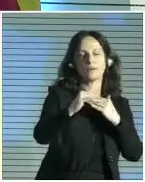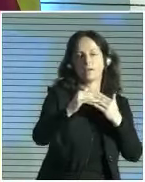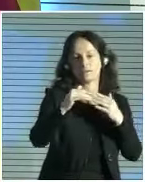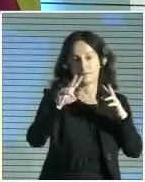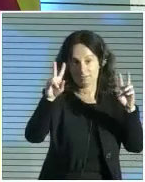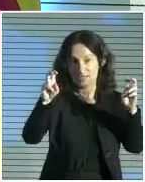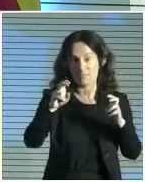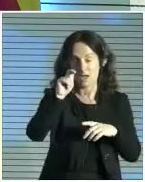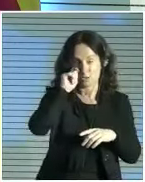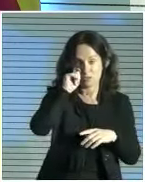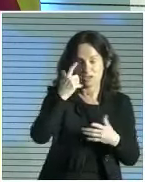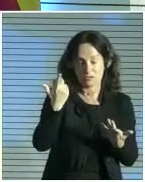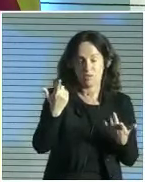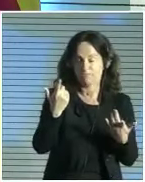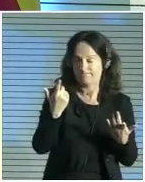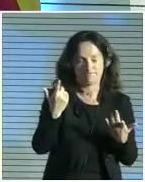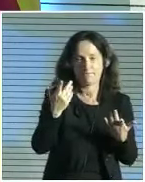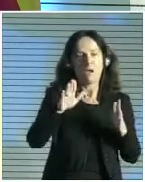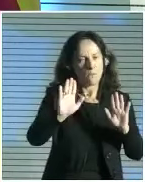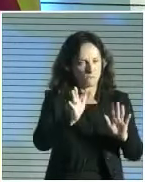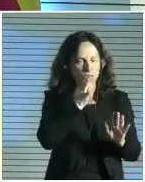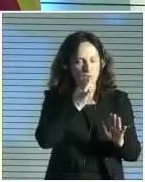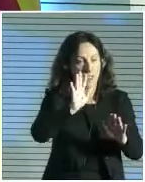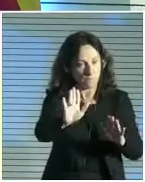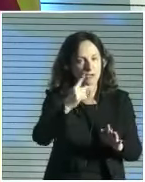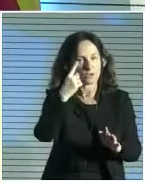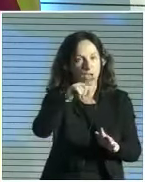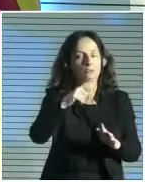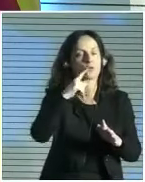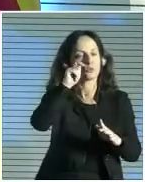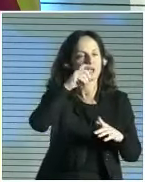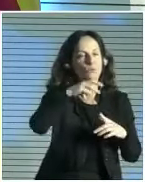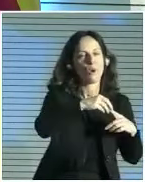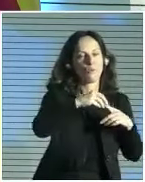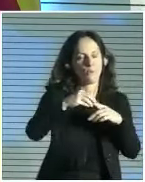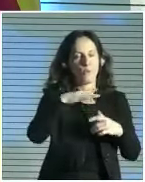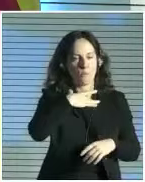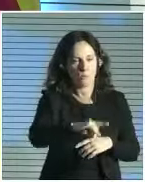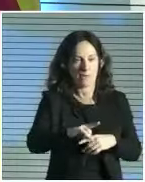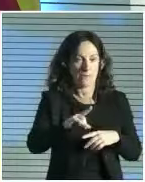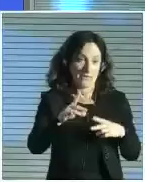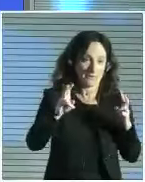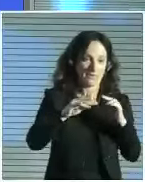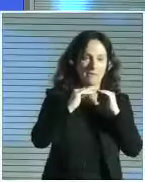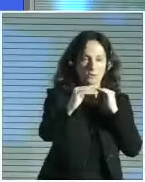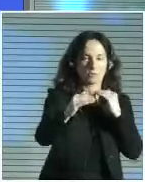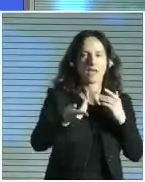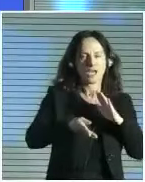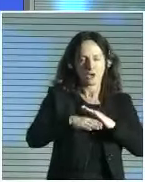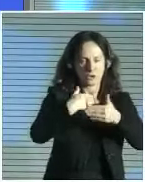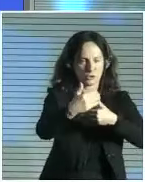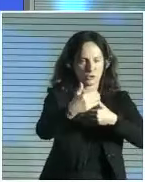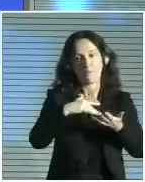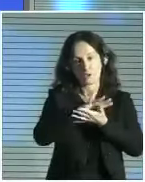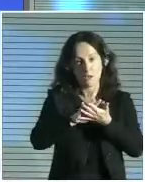and we are continuing this discussion for sure next year, same place. And I thank you very much for having joined the stage with me. Thank